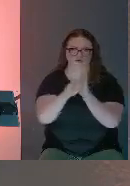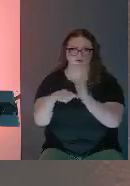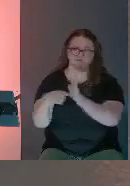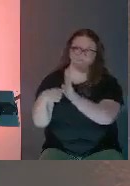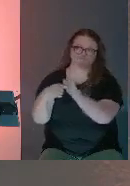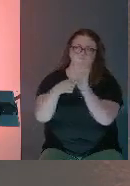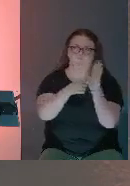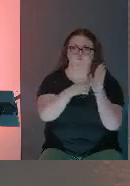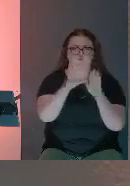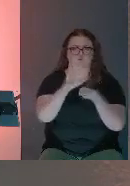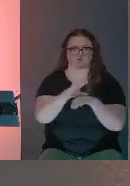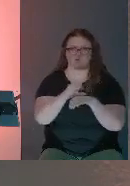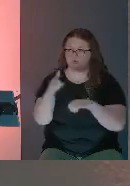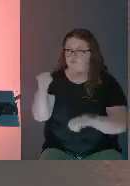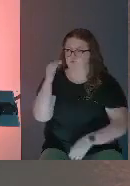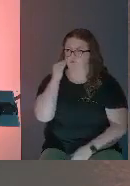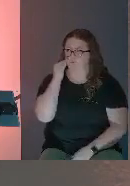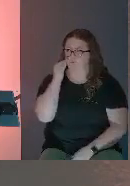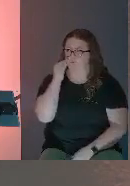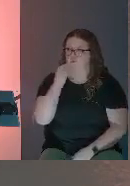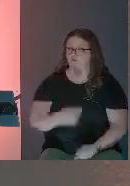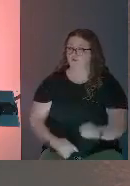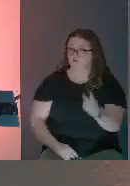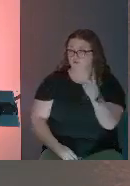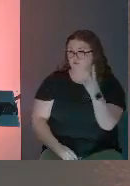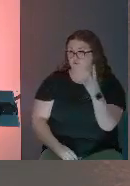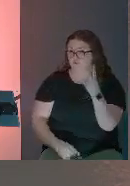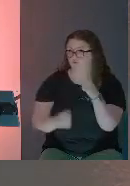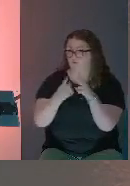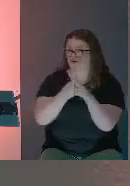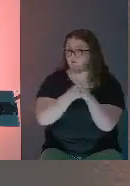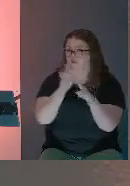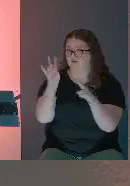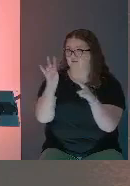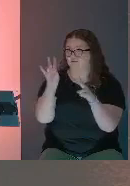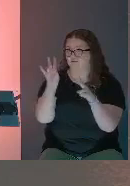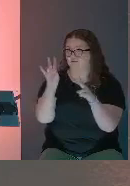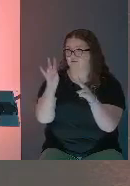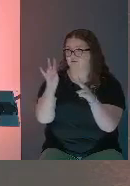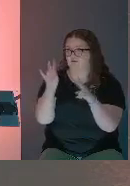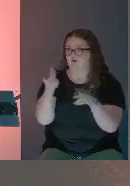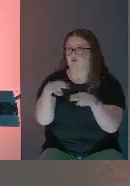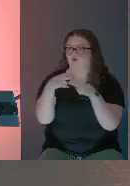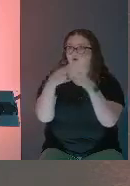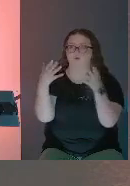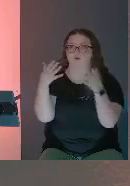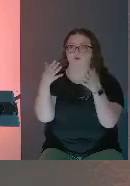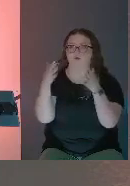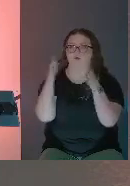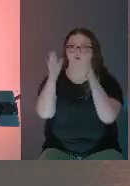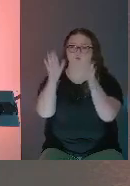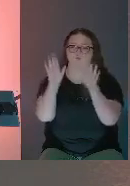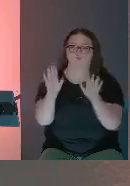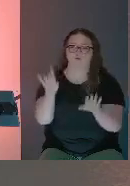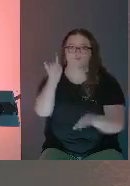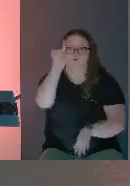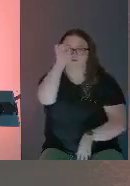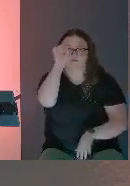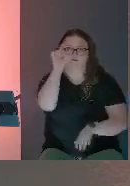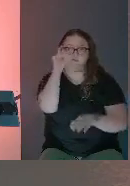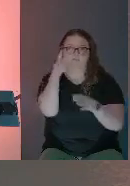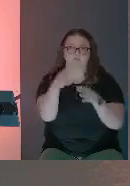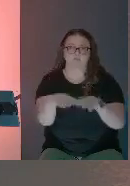church? Two of those seven mysteries are referred to as great mysteries, profound